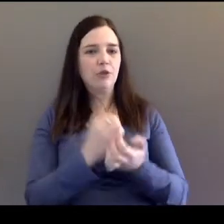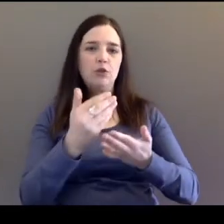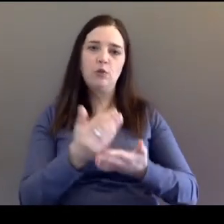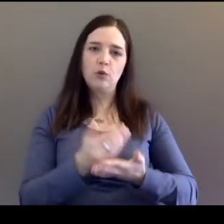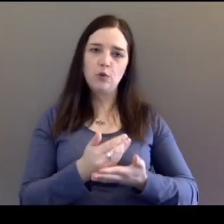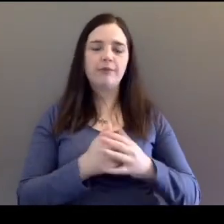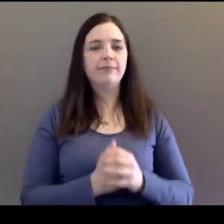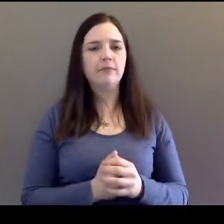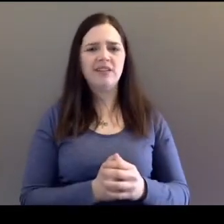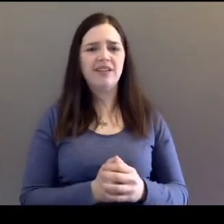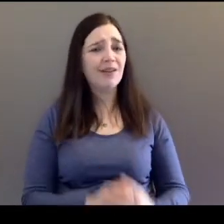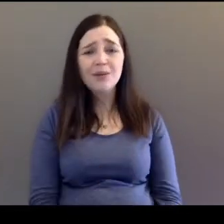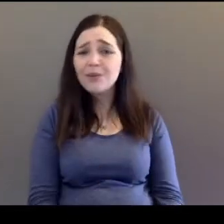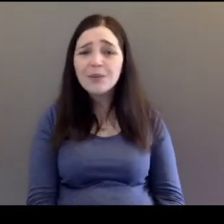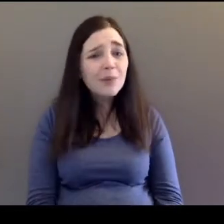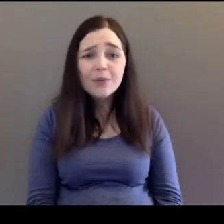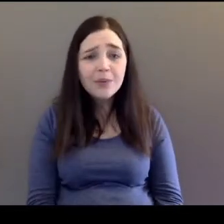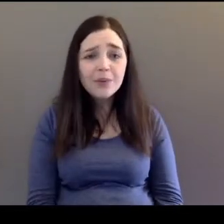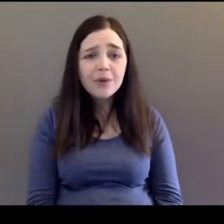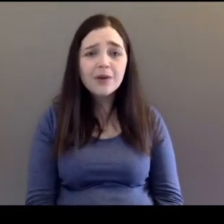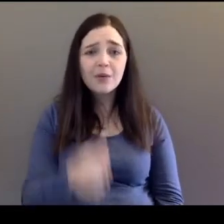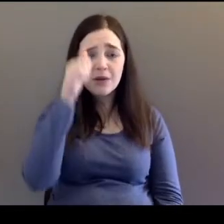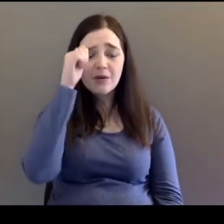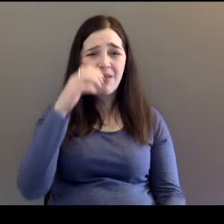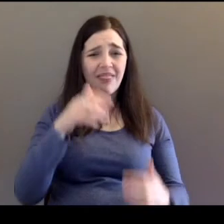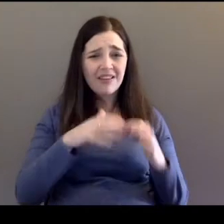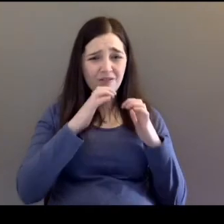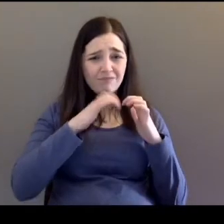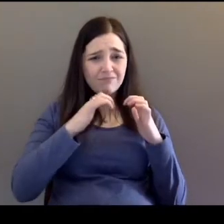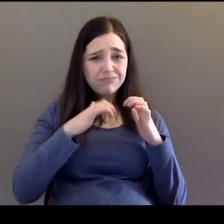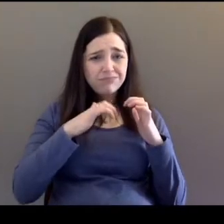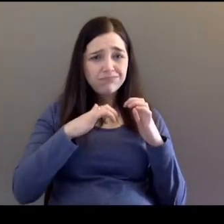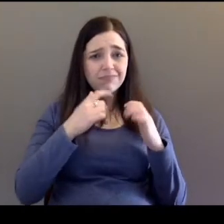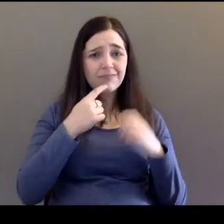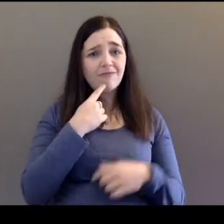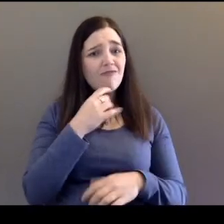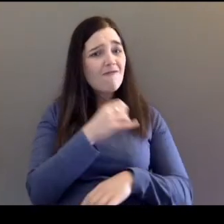can't, because as we've just found, all of that is fragile.